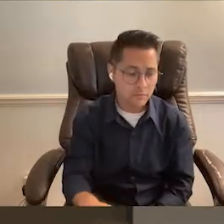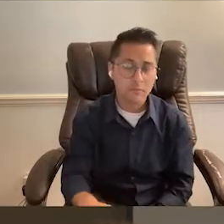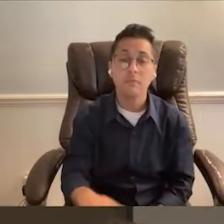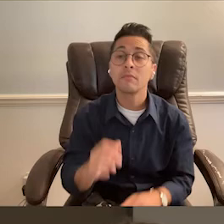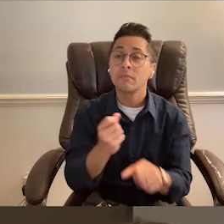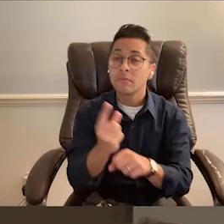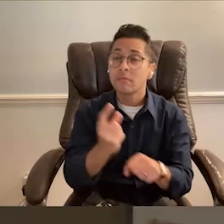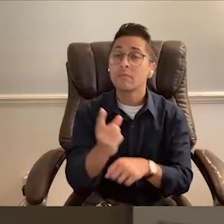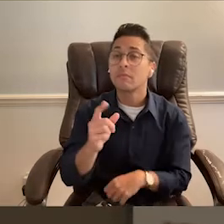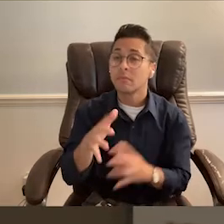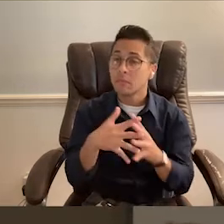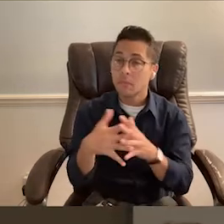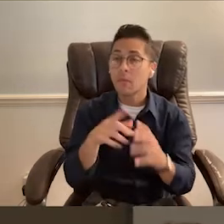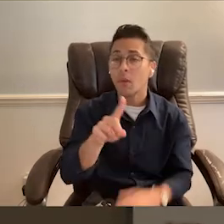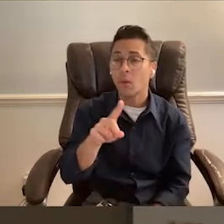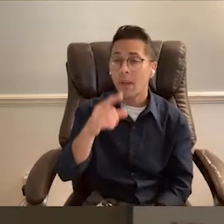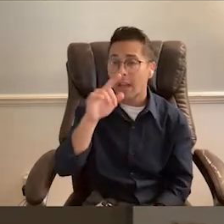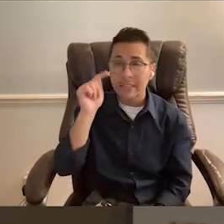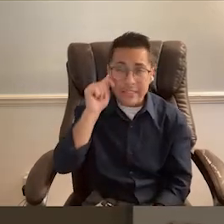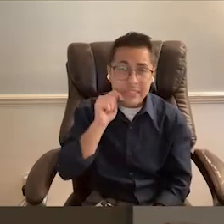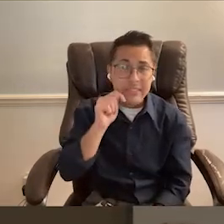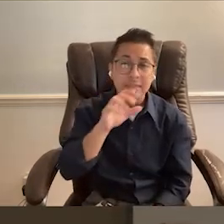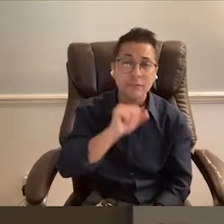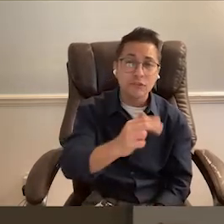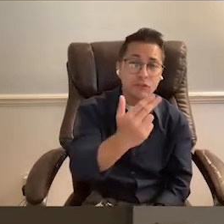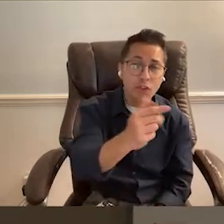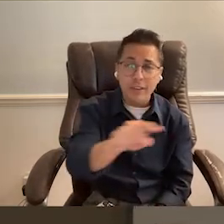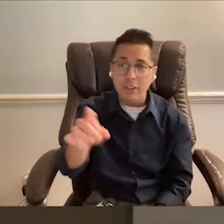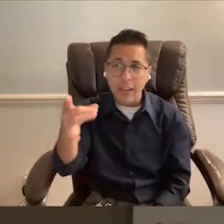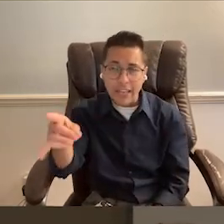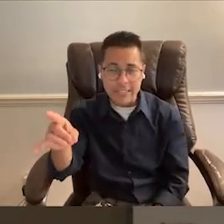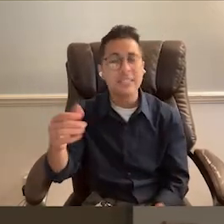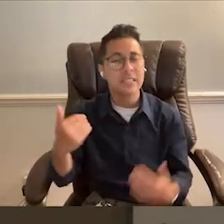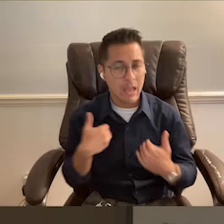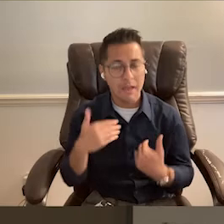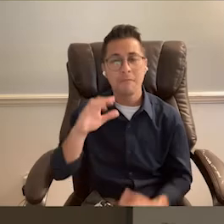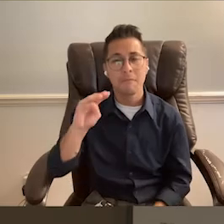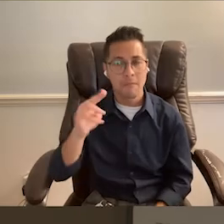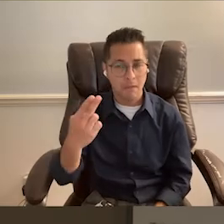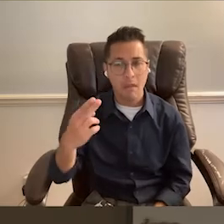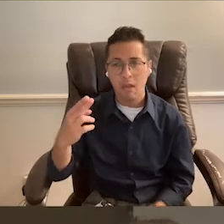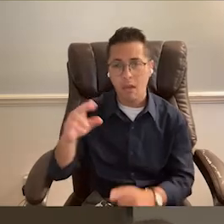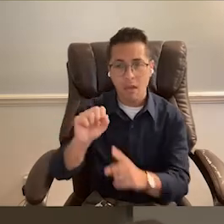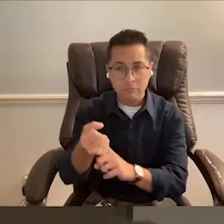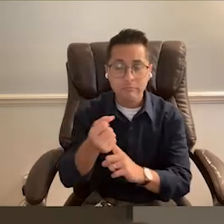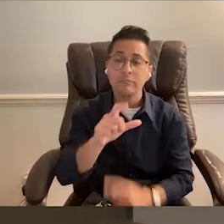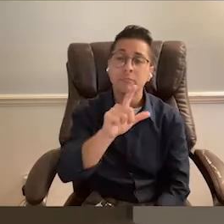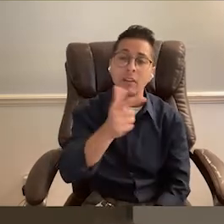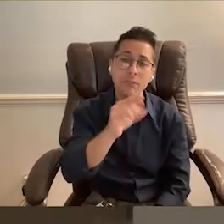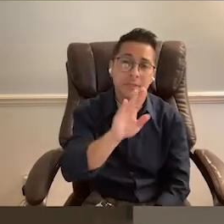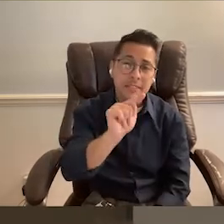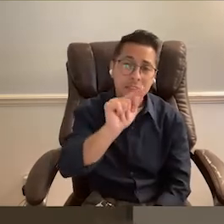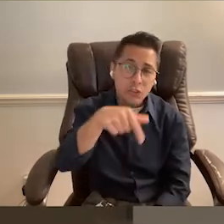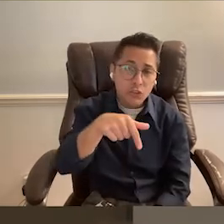Some common mental health disorders. First, each year in America, 1 in 5 teens aged 13-18 experience